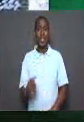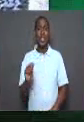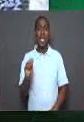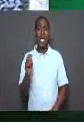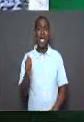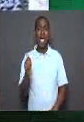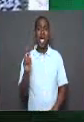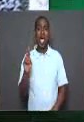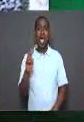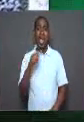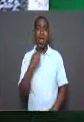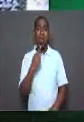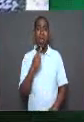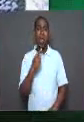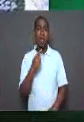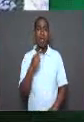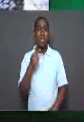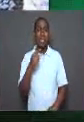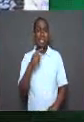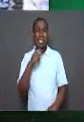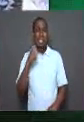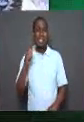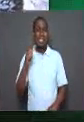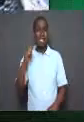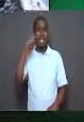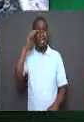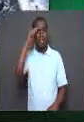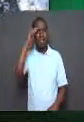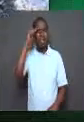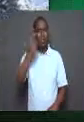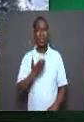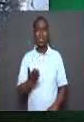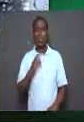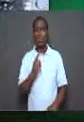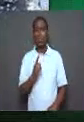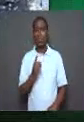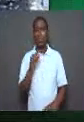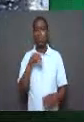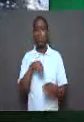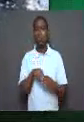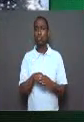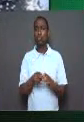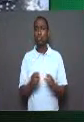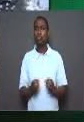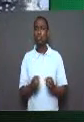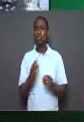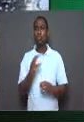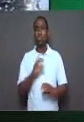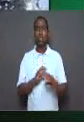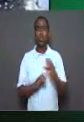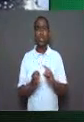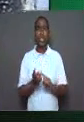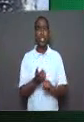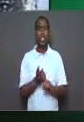Tar is a sticky black substance that contains many chemicals.